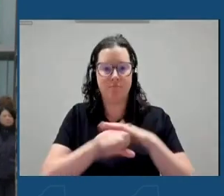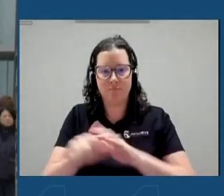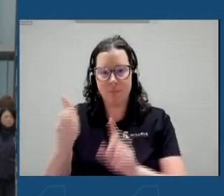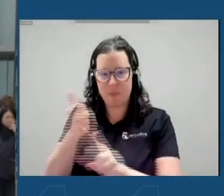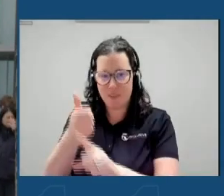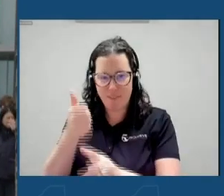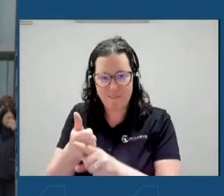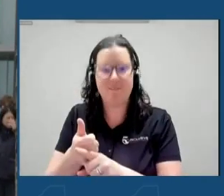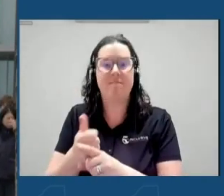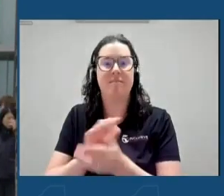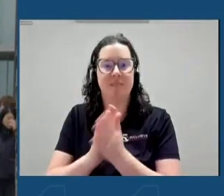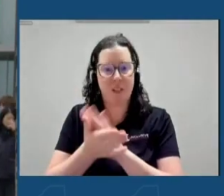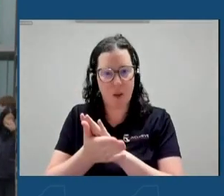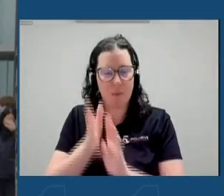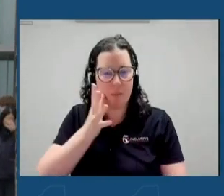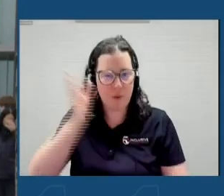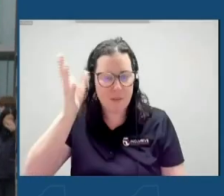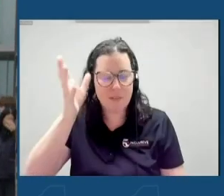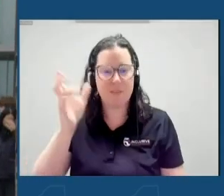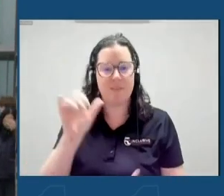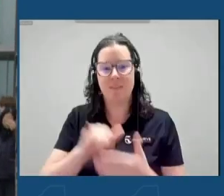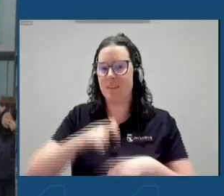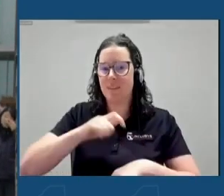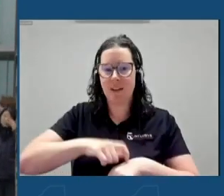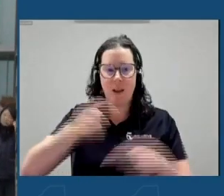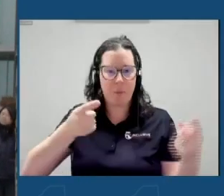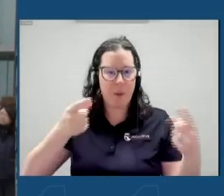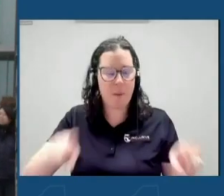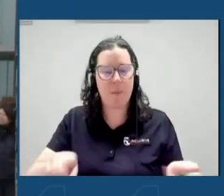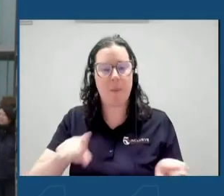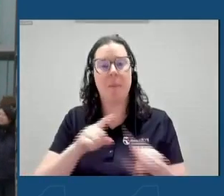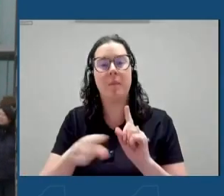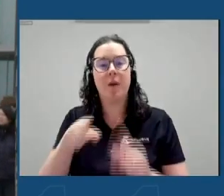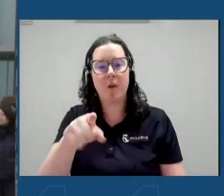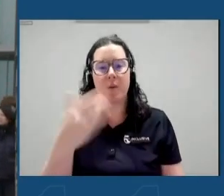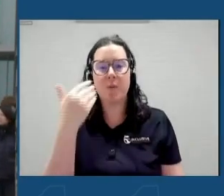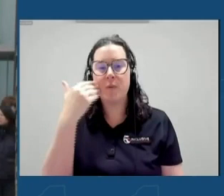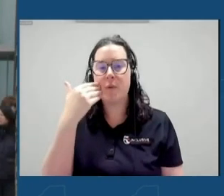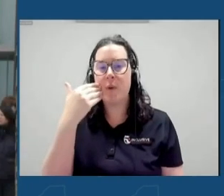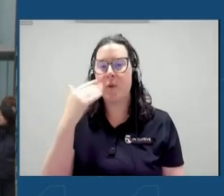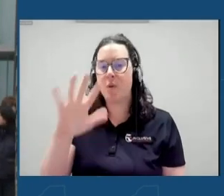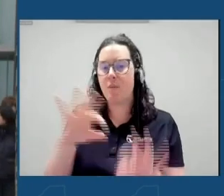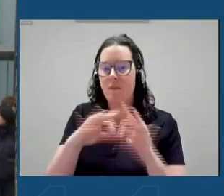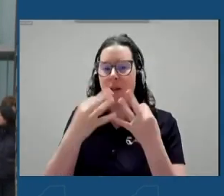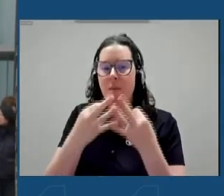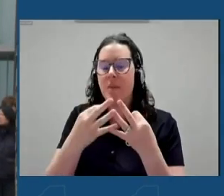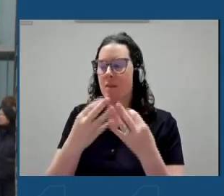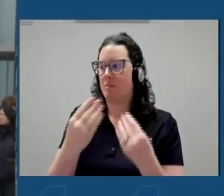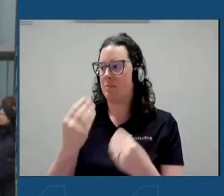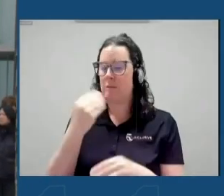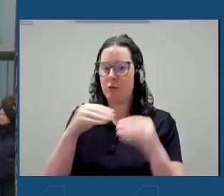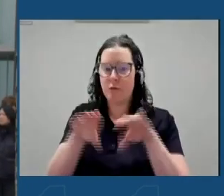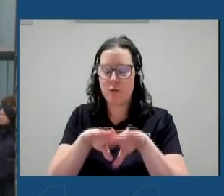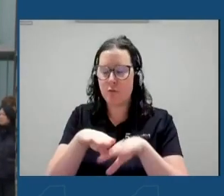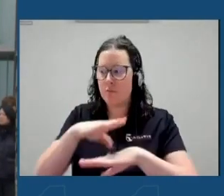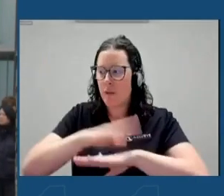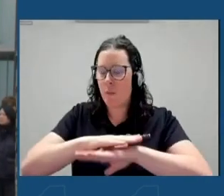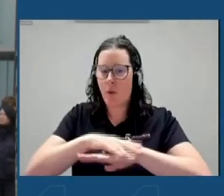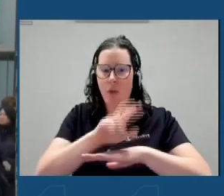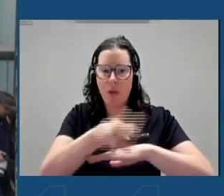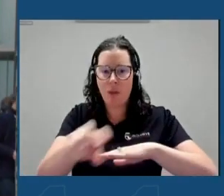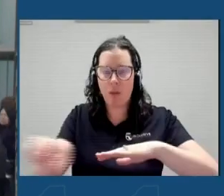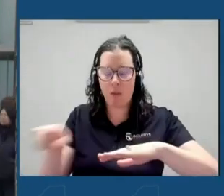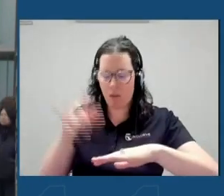I'm sure for those of you who still have that empty chair at the dinner table, that time stands still, you still have